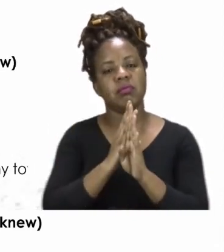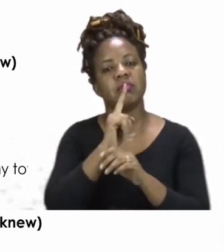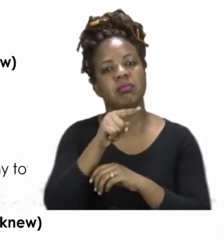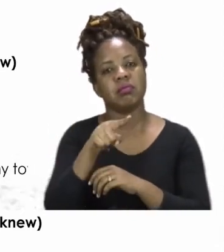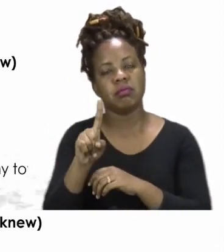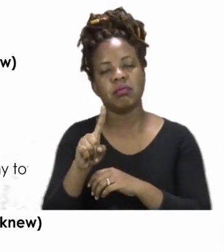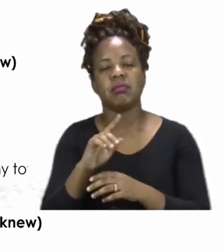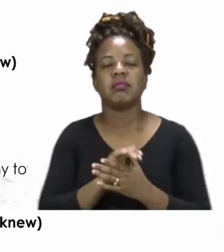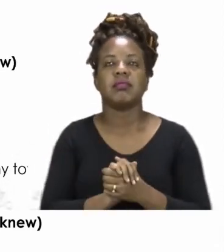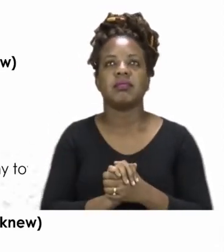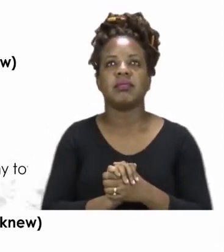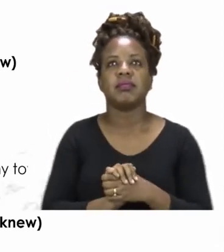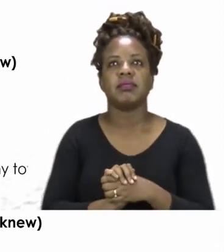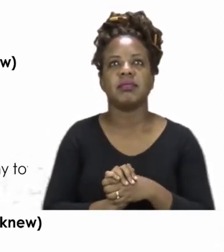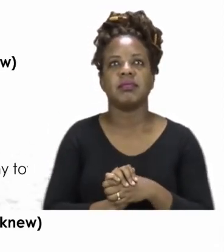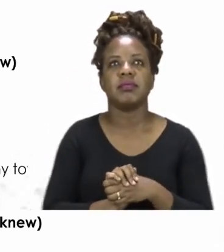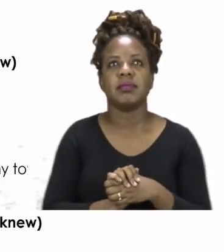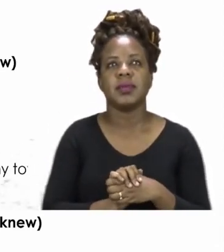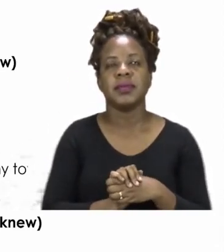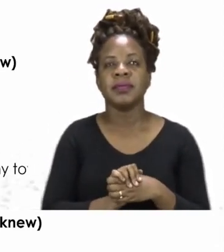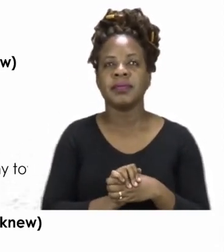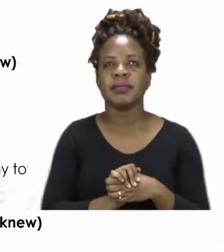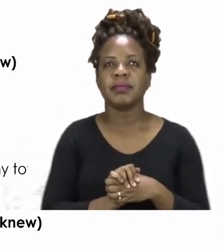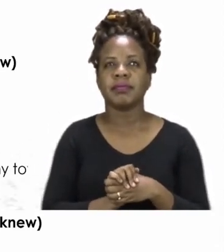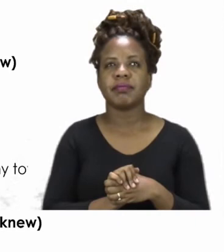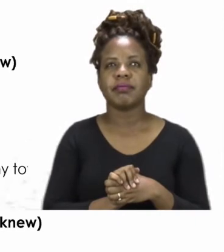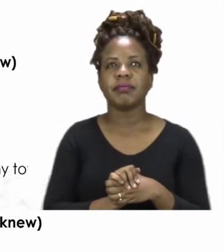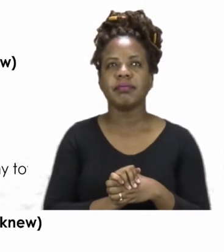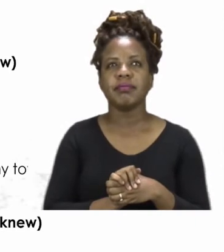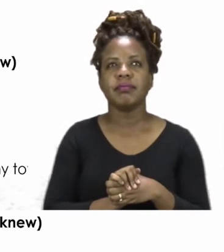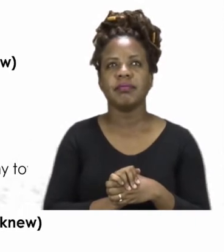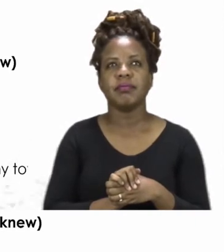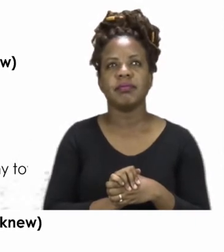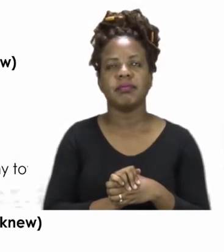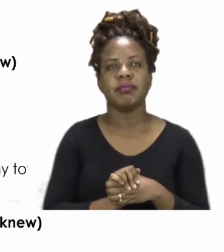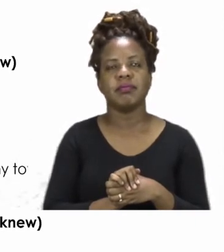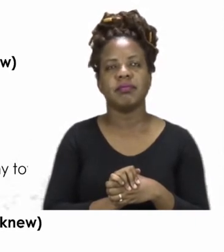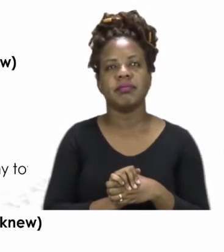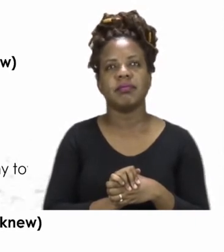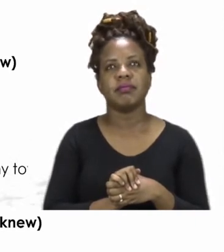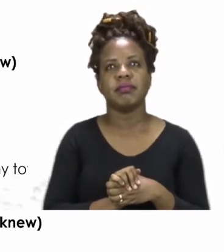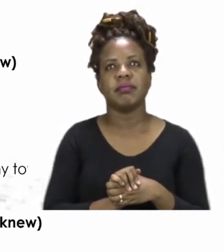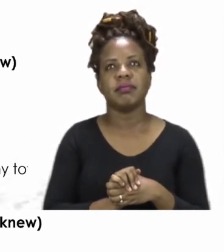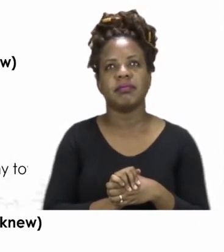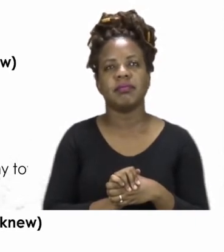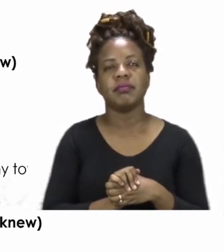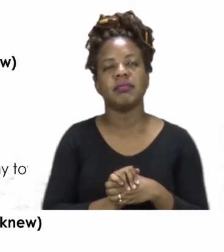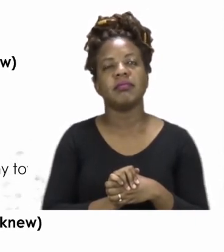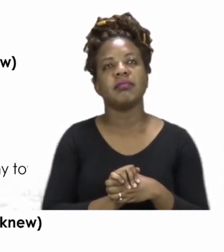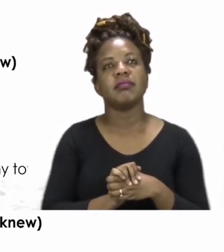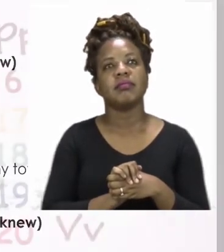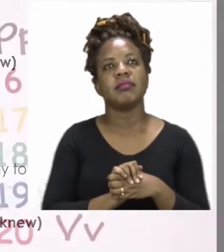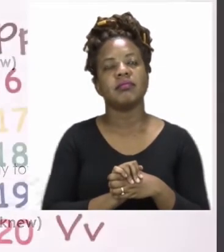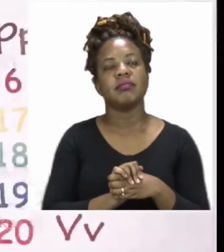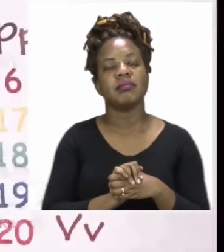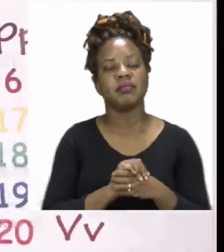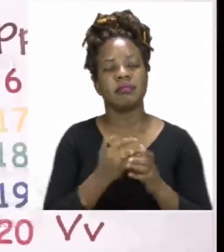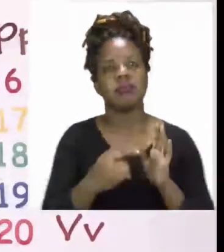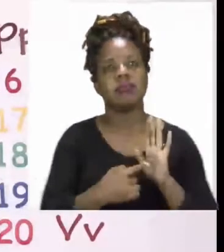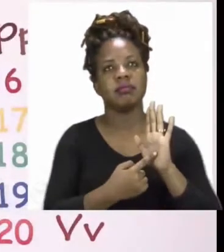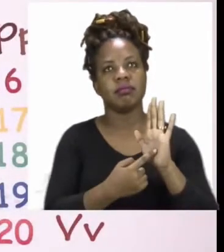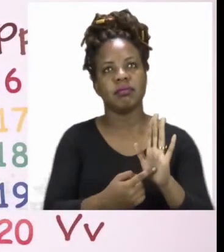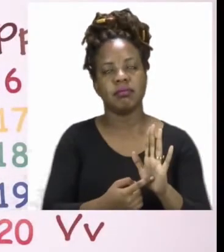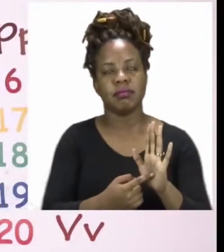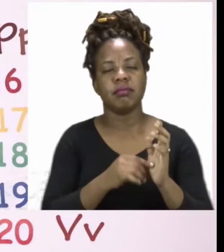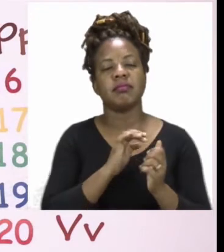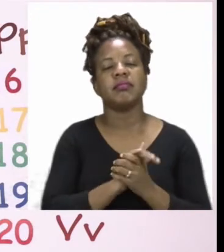So this is what we're going to be doing today. Let's take a look at the board to see which letters we're going to be using. Now